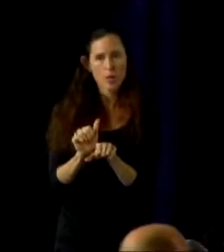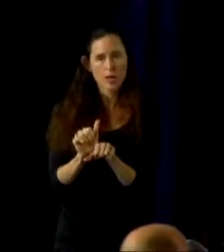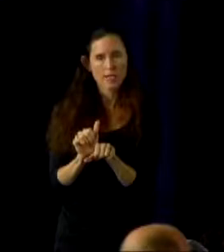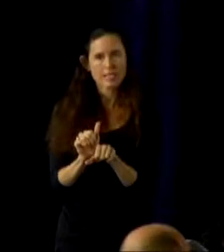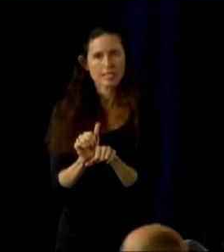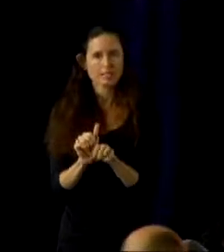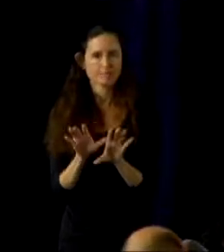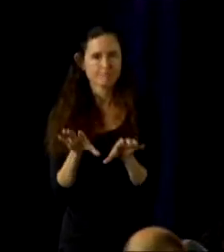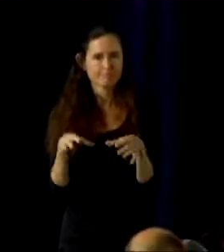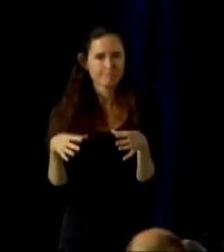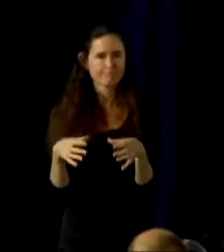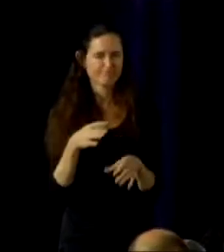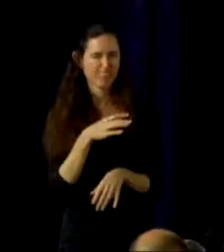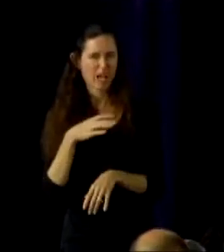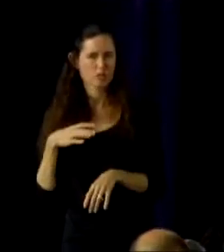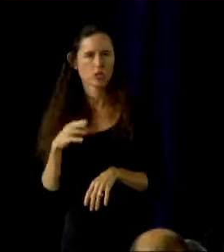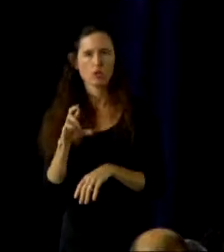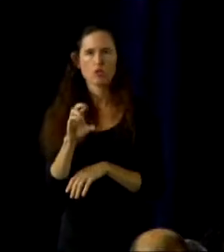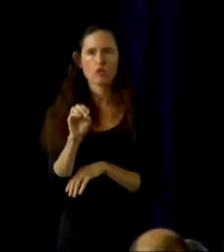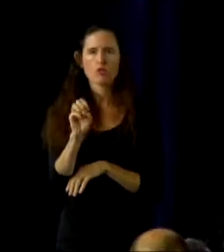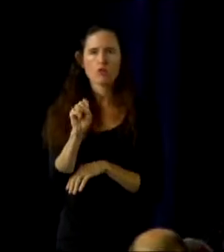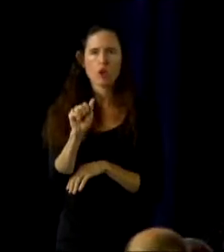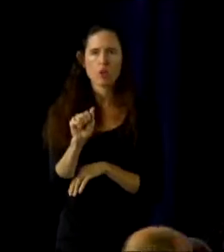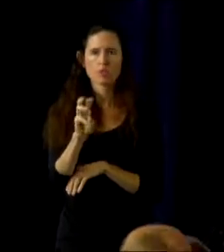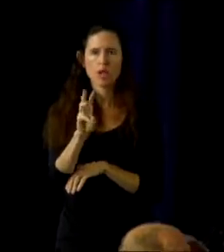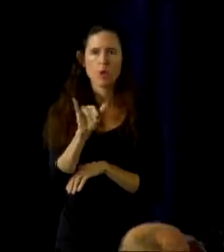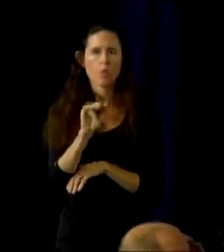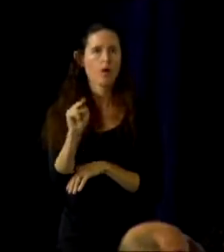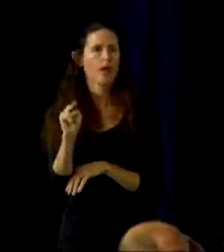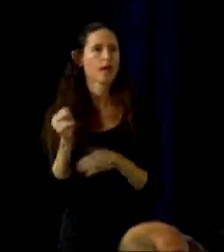Senior Specialist Rosa Wynn. Rosa, if you're here.